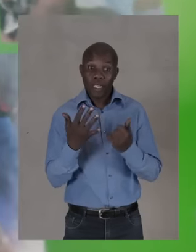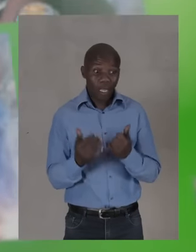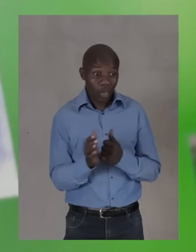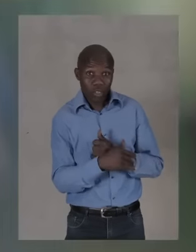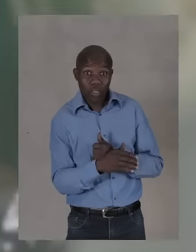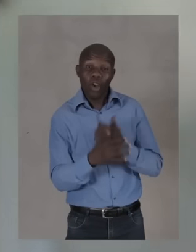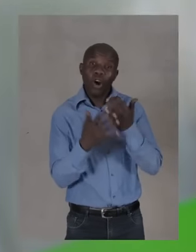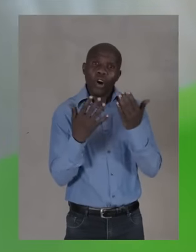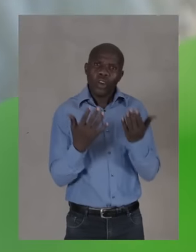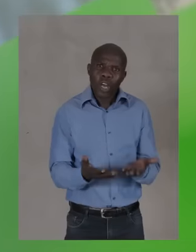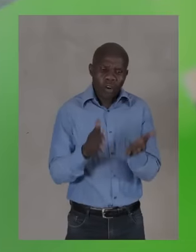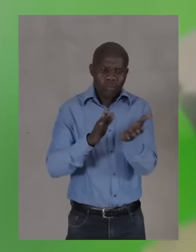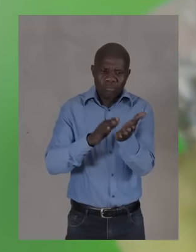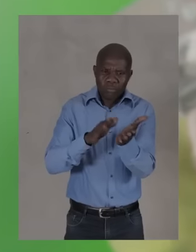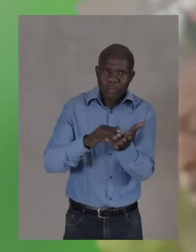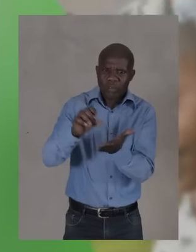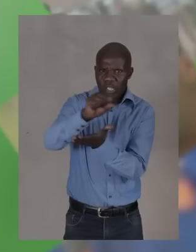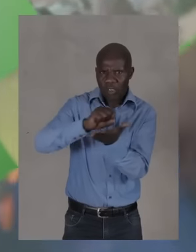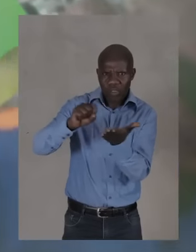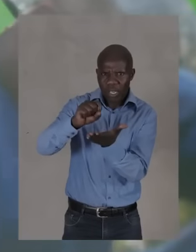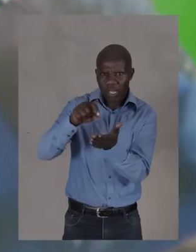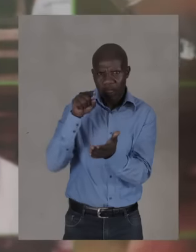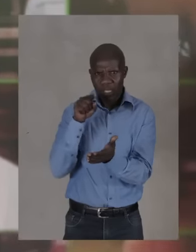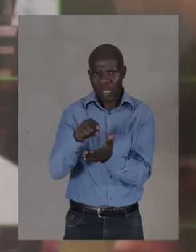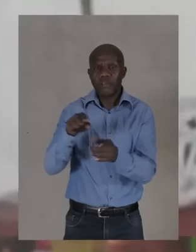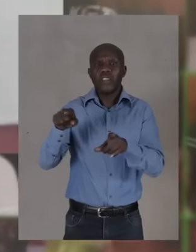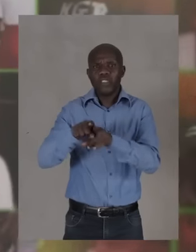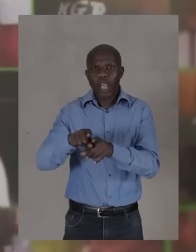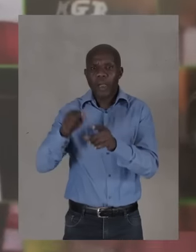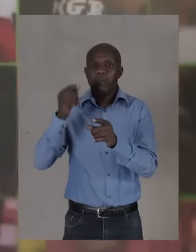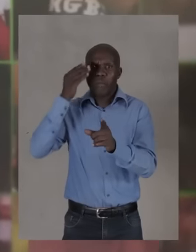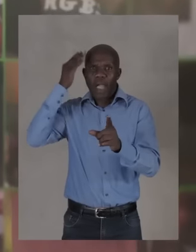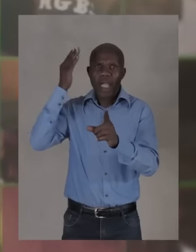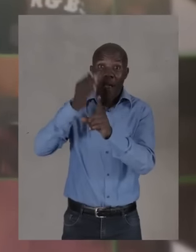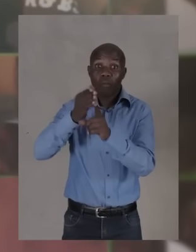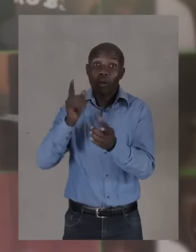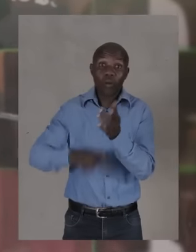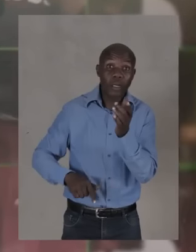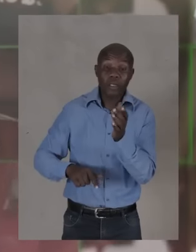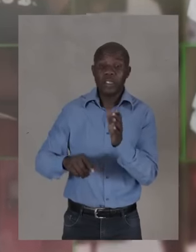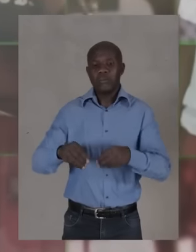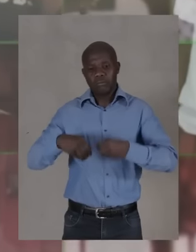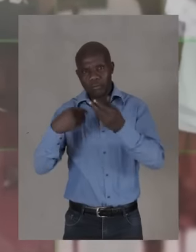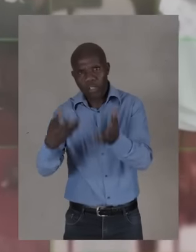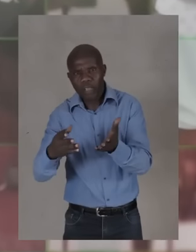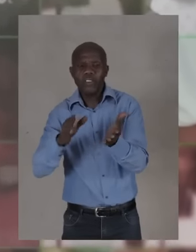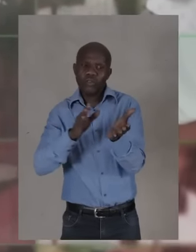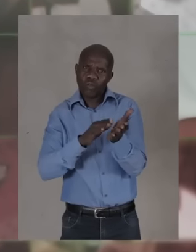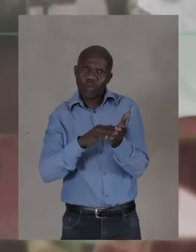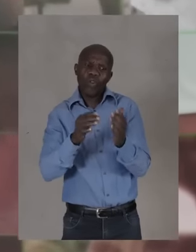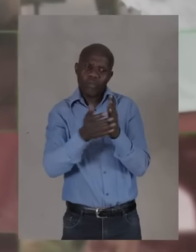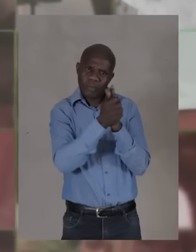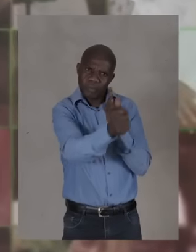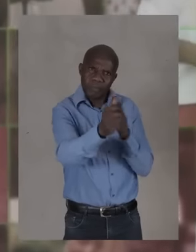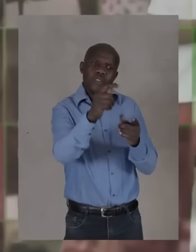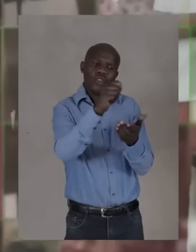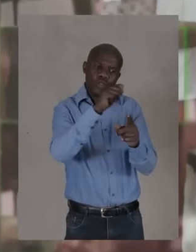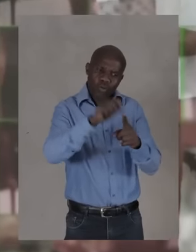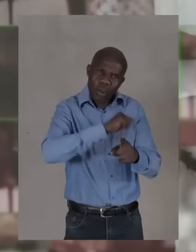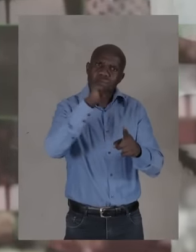The secondary boarding schools and skills development bursaries aim to provide access for vulnerable learners to secondary boarding schools